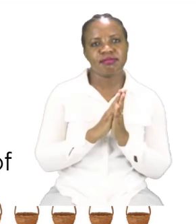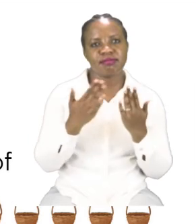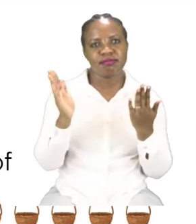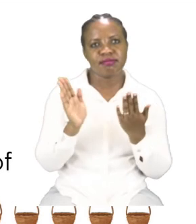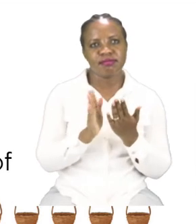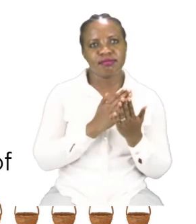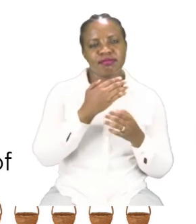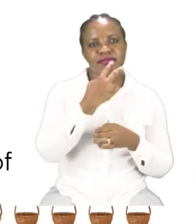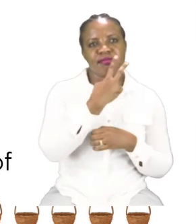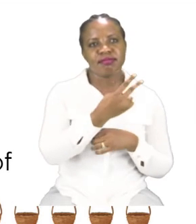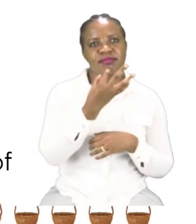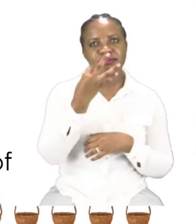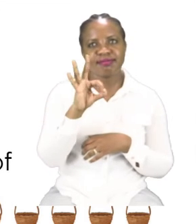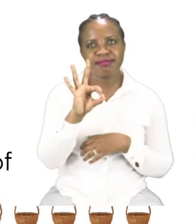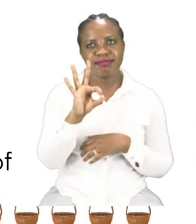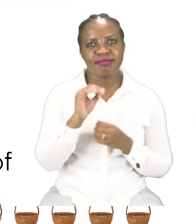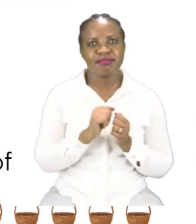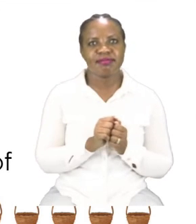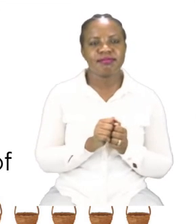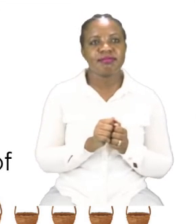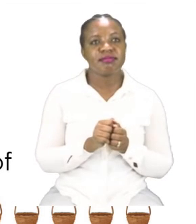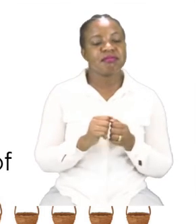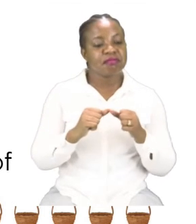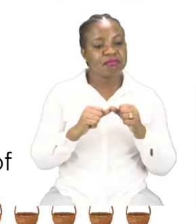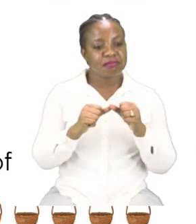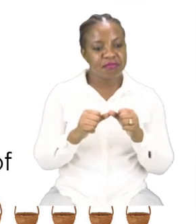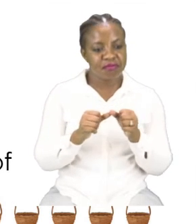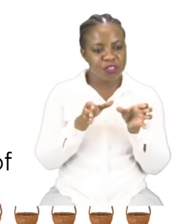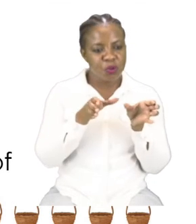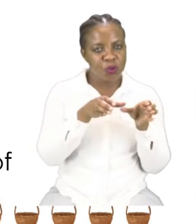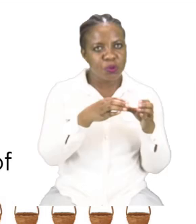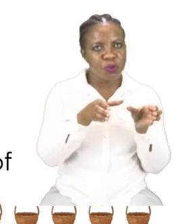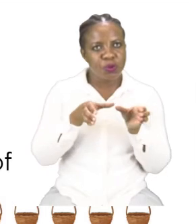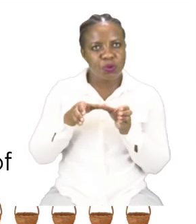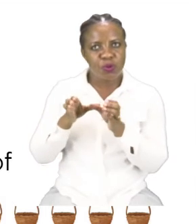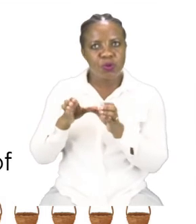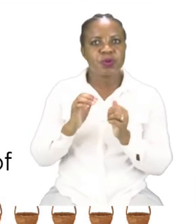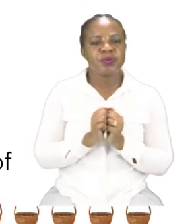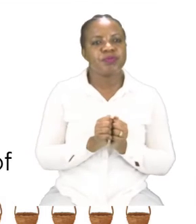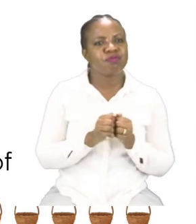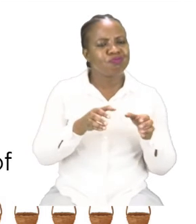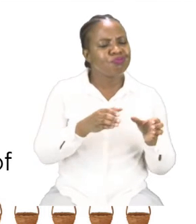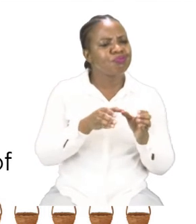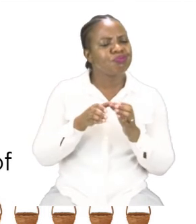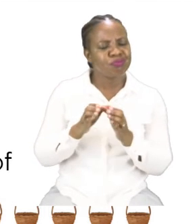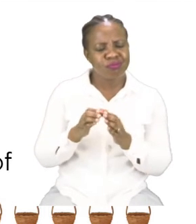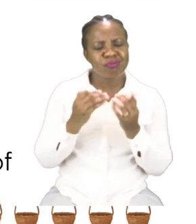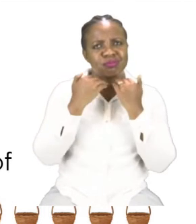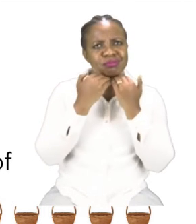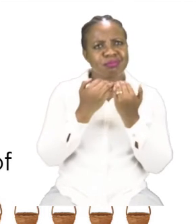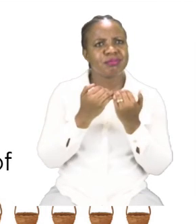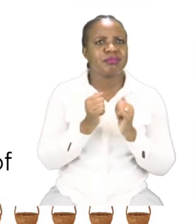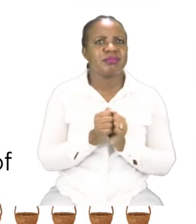page 29, we are going to continue with grouping. Now, grouping is very important, and this time, what we are